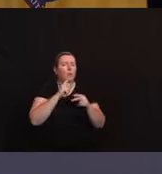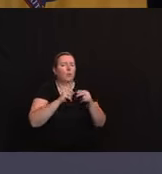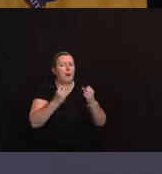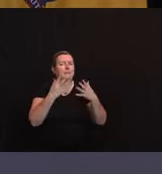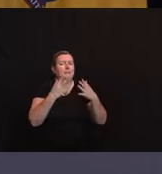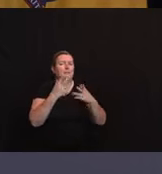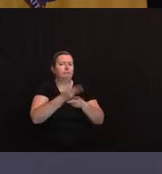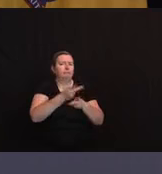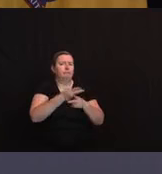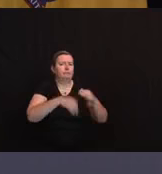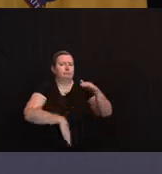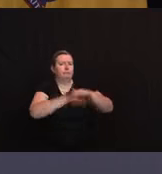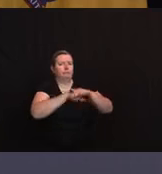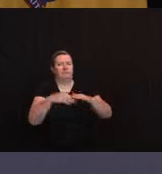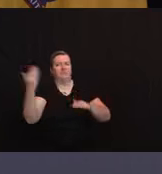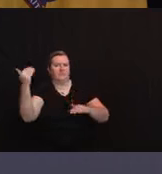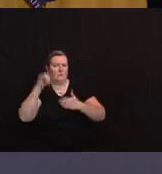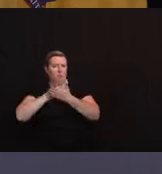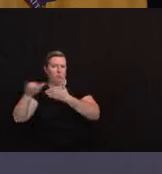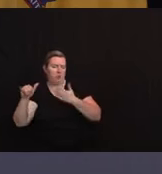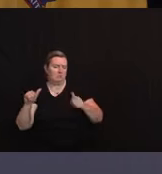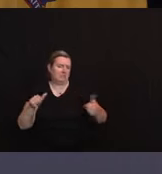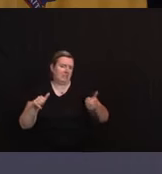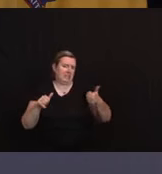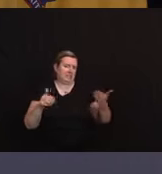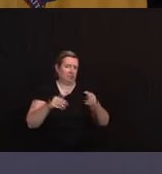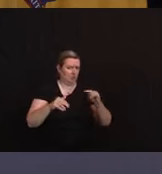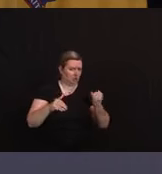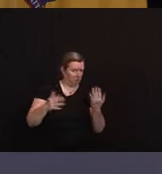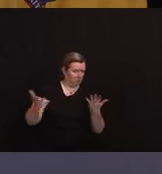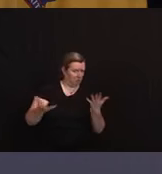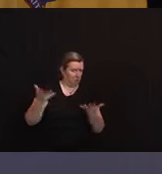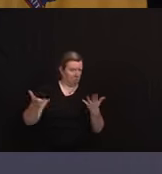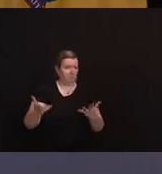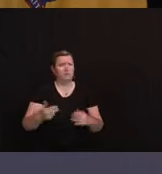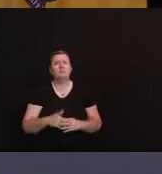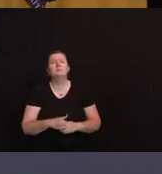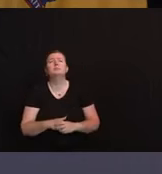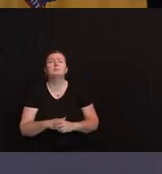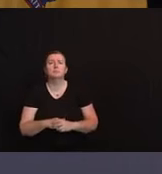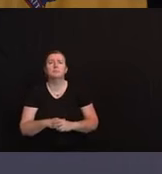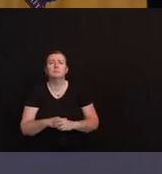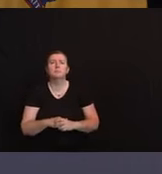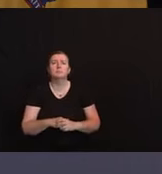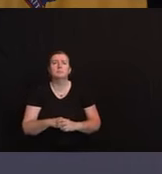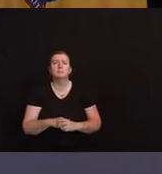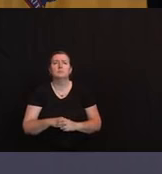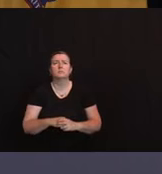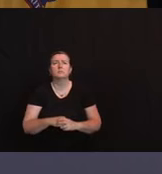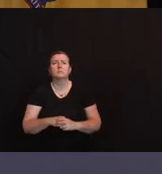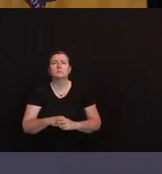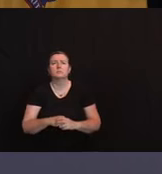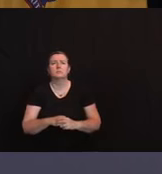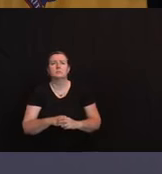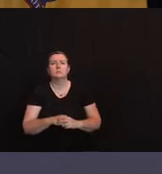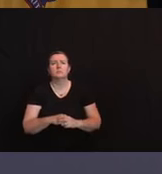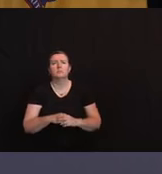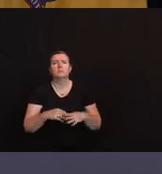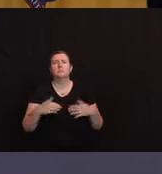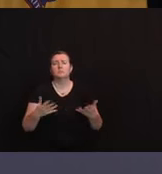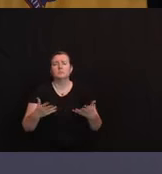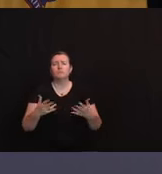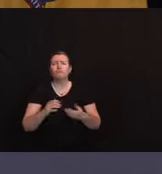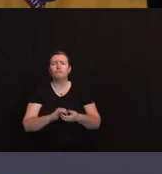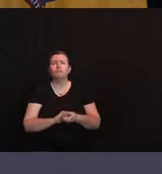past number of days, I actually don't show that it's every day that there's only 70 reporting. I've got several in here with all